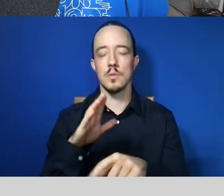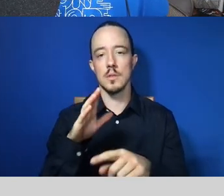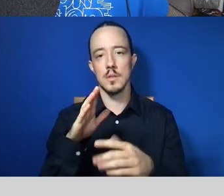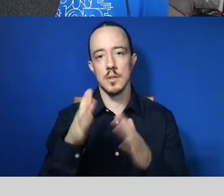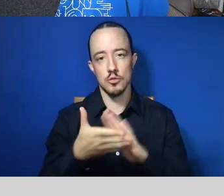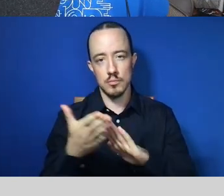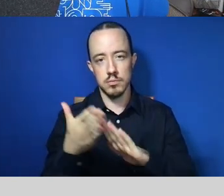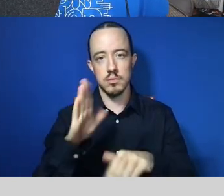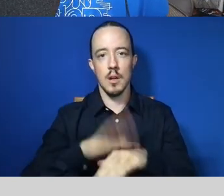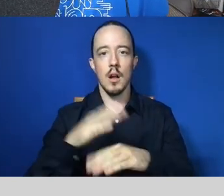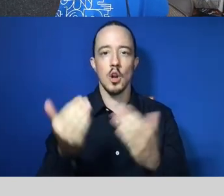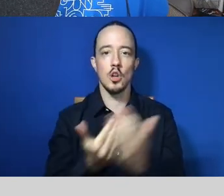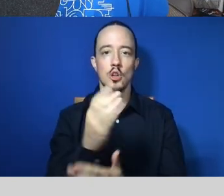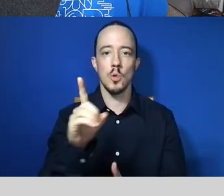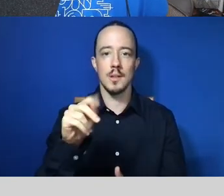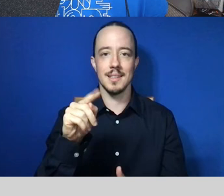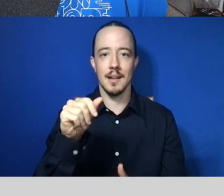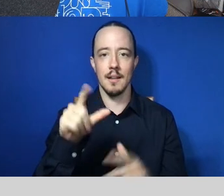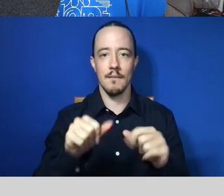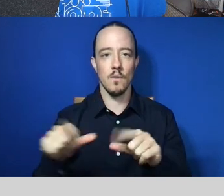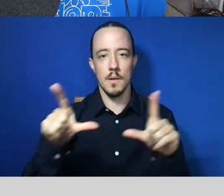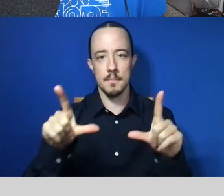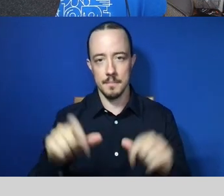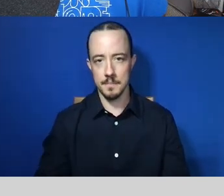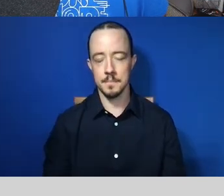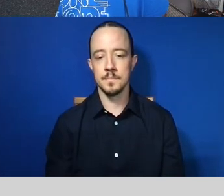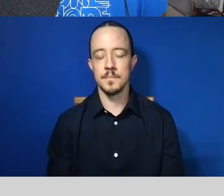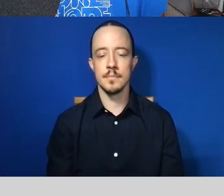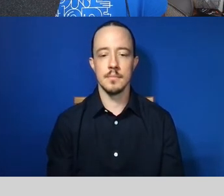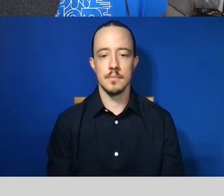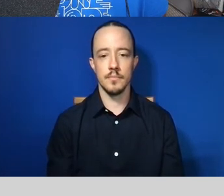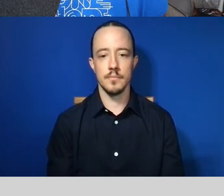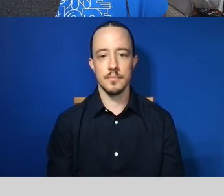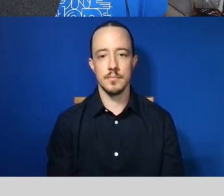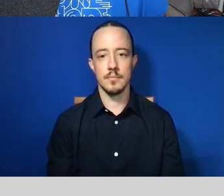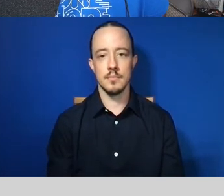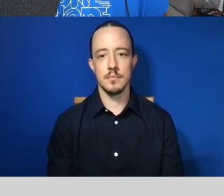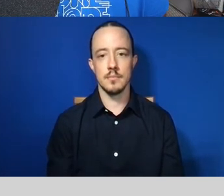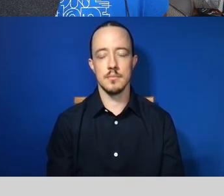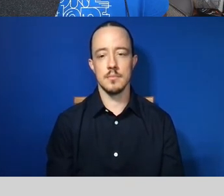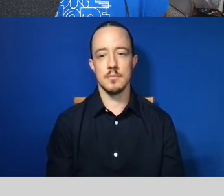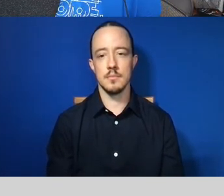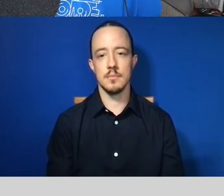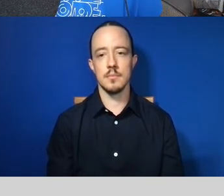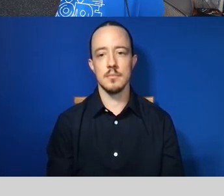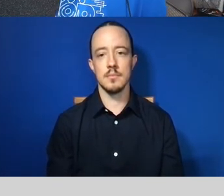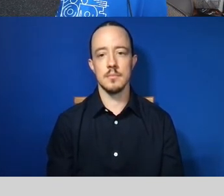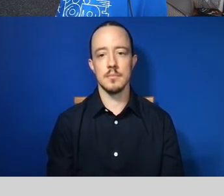And we want to call on our new data frame, and we can do that.